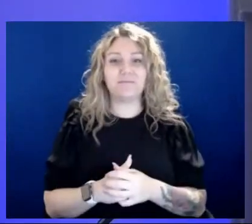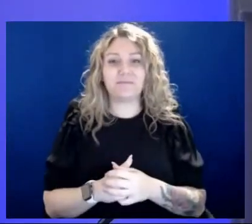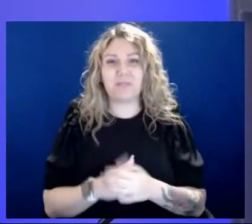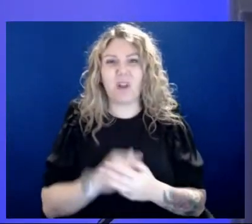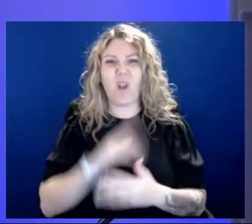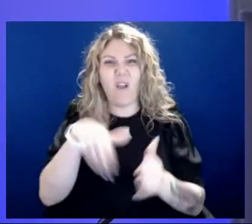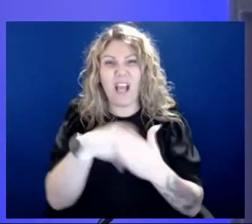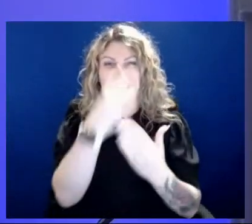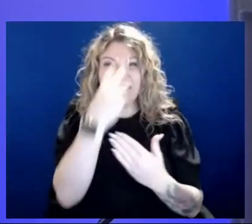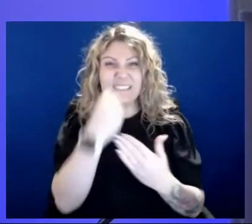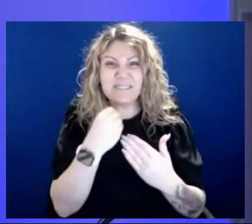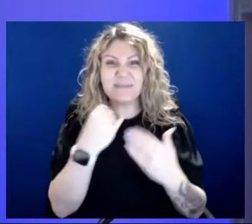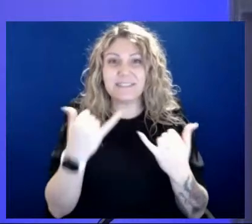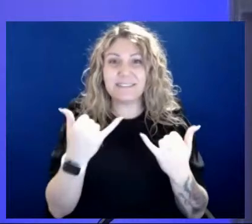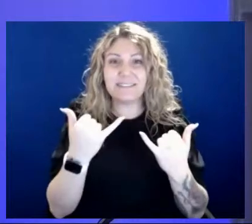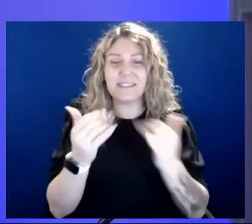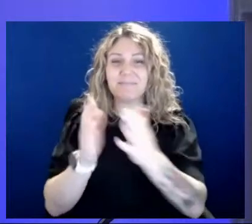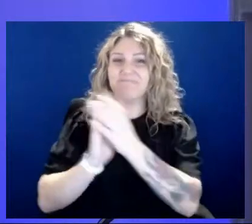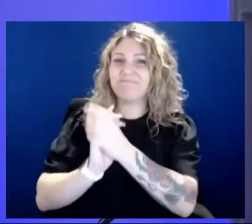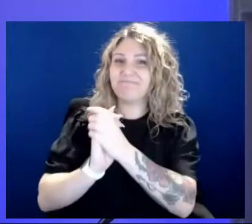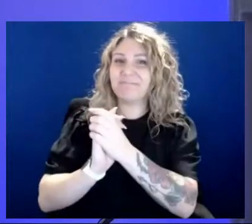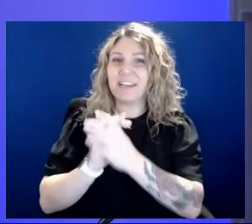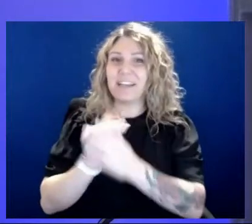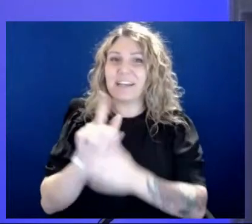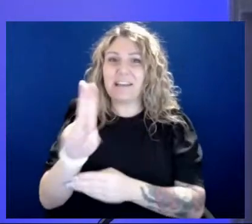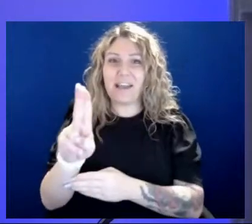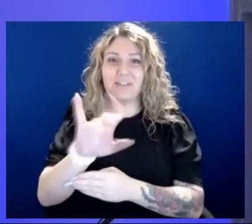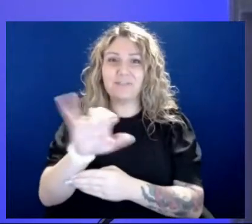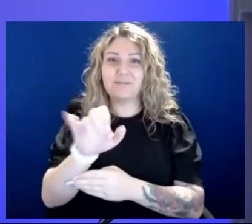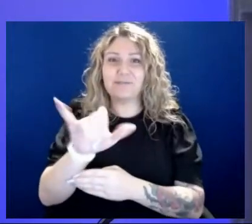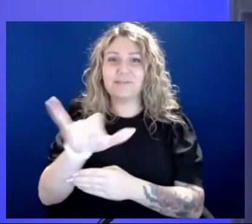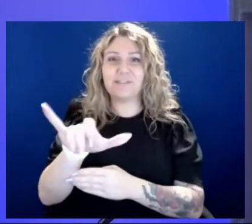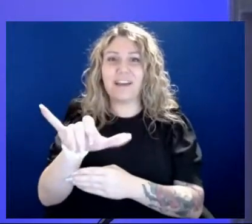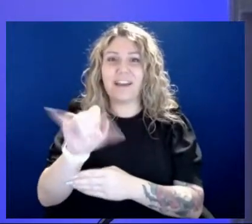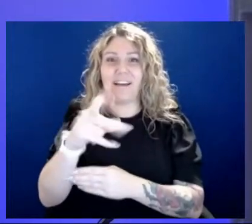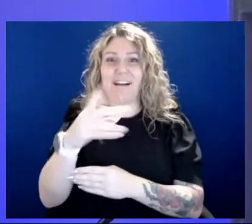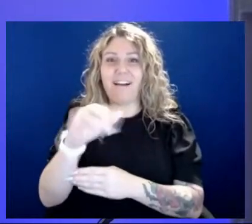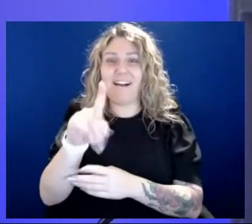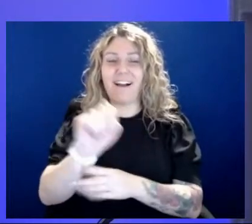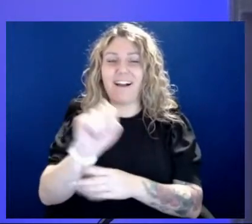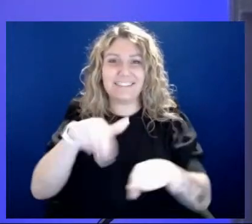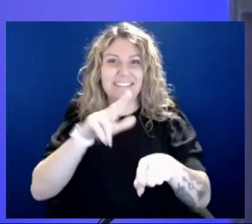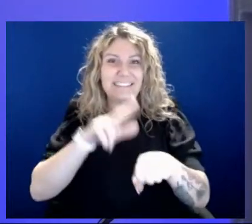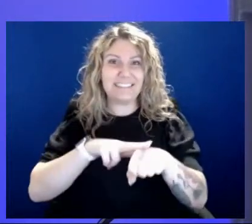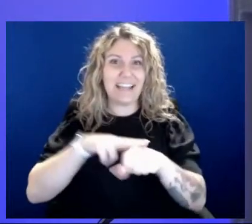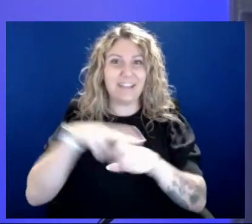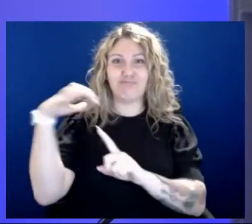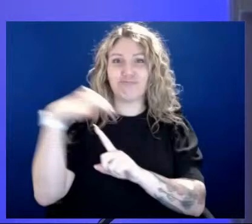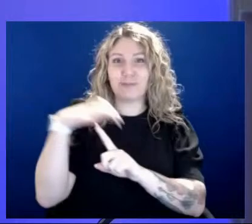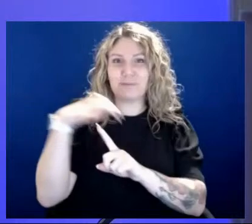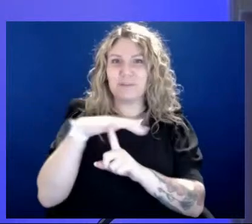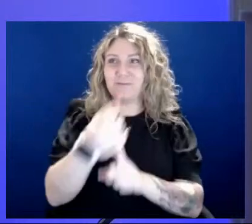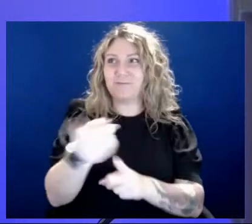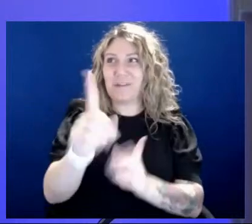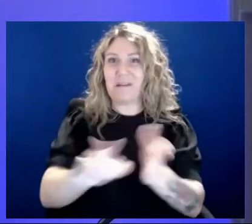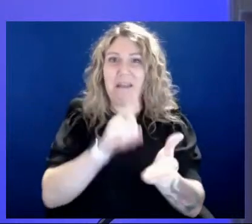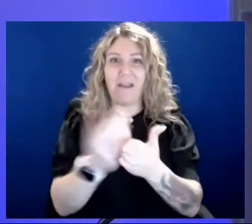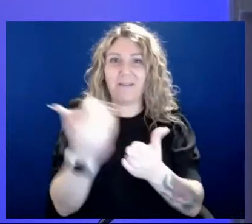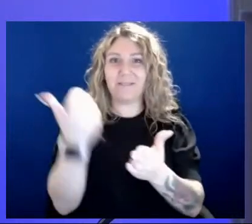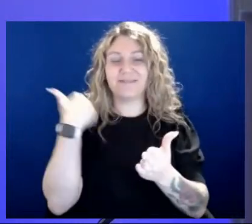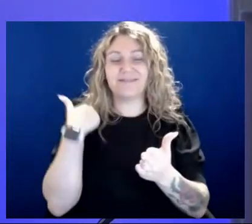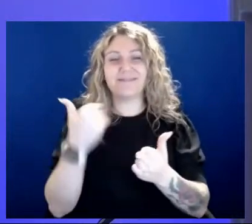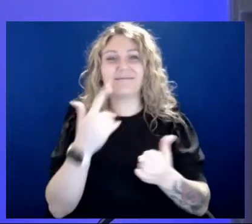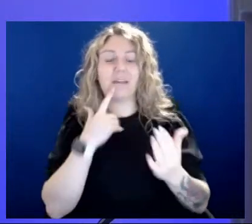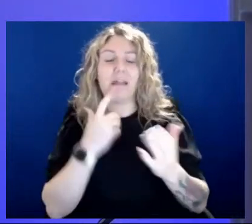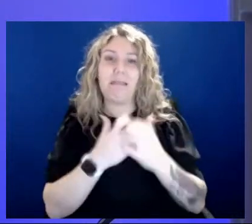give a congratulations to the Kansas Jayhawks winning the national title just hours ago. As you can imagine, there will be plenty of tired